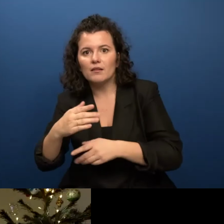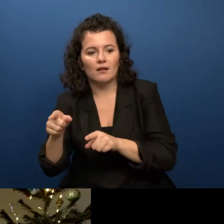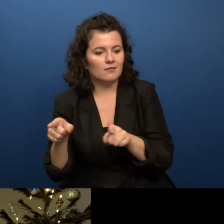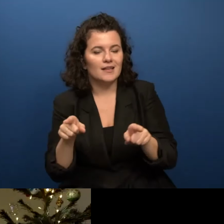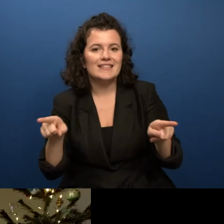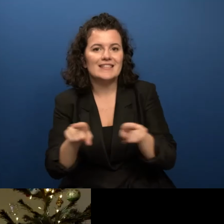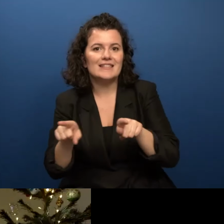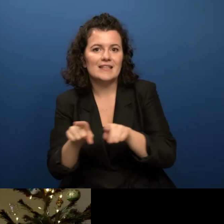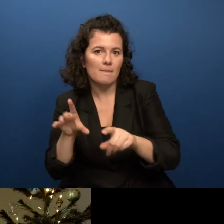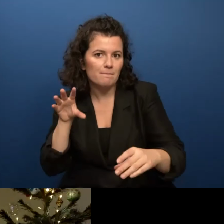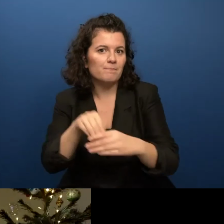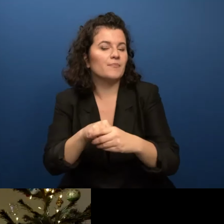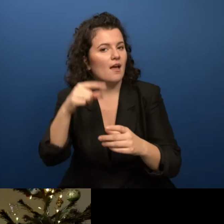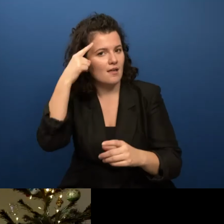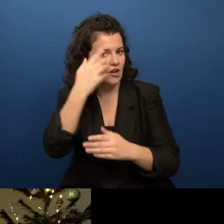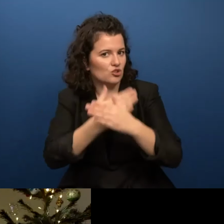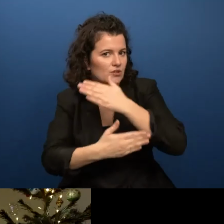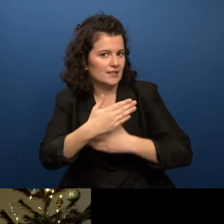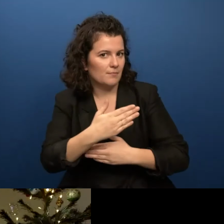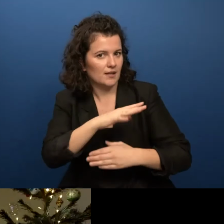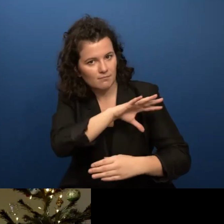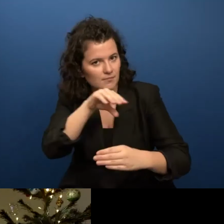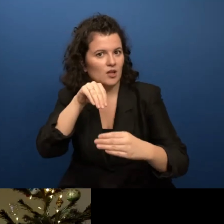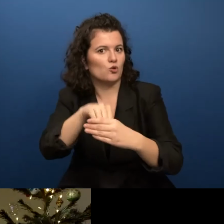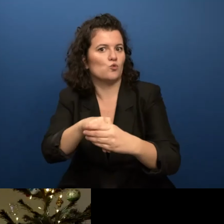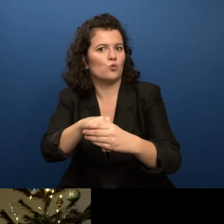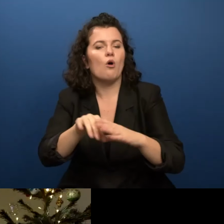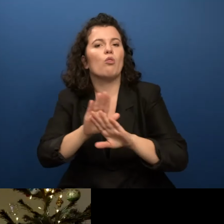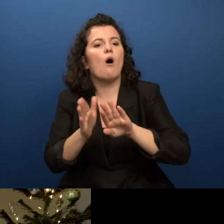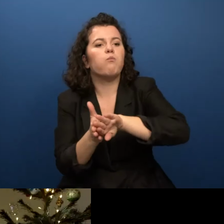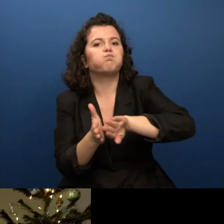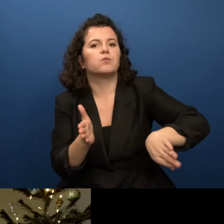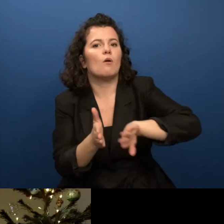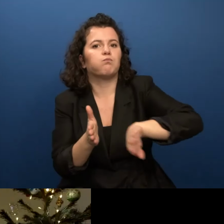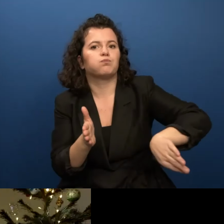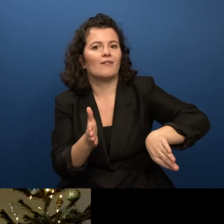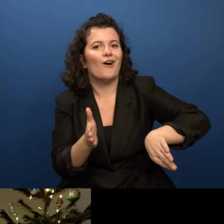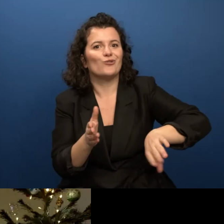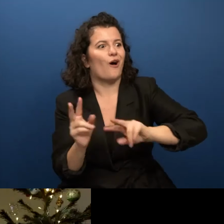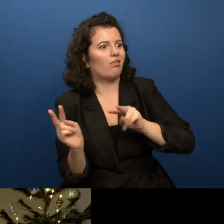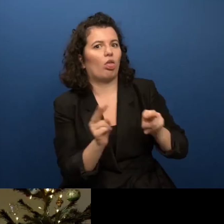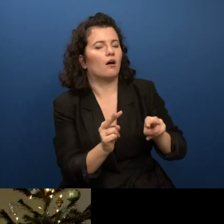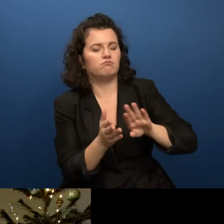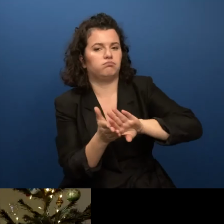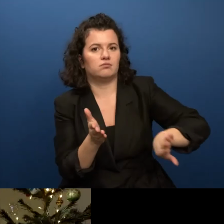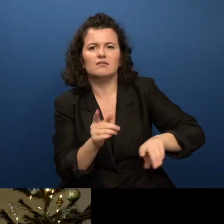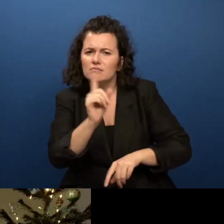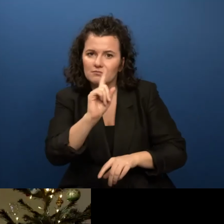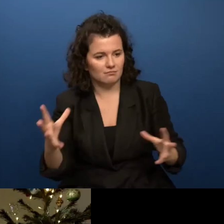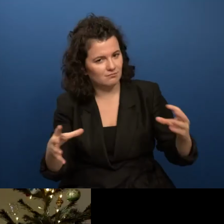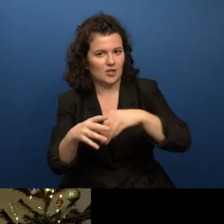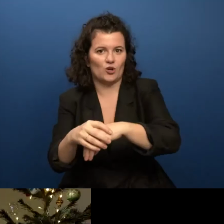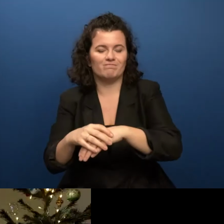conditions and intellectual disabilities, who are often the furthest left behind. So I'm afraid we've run out of time